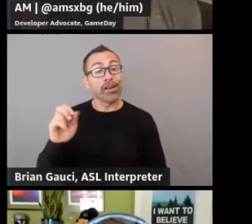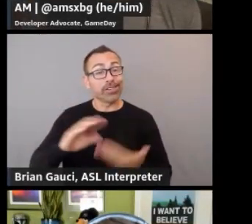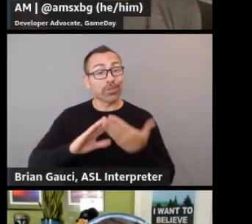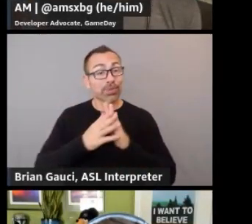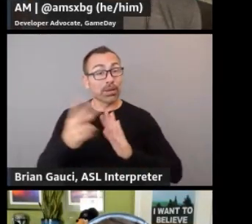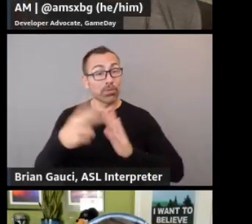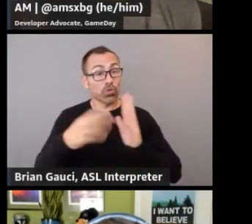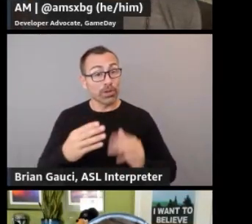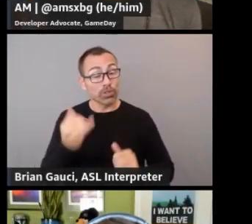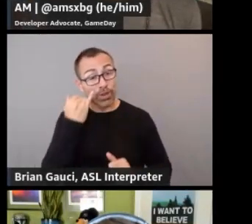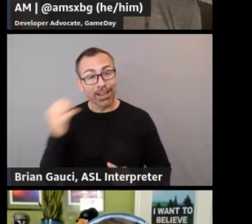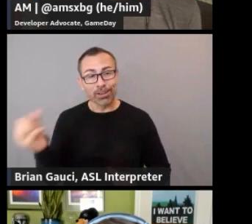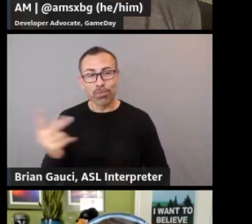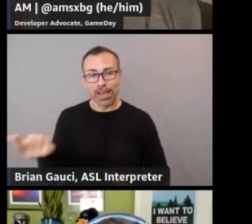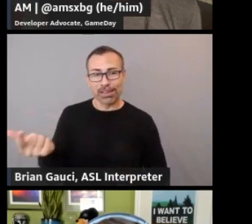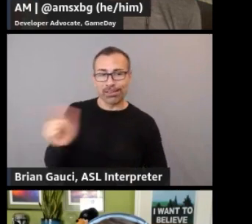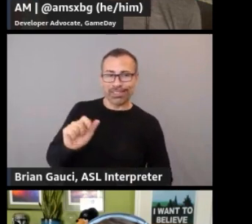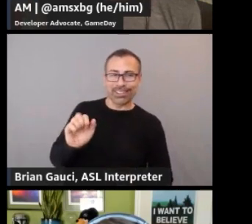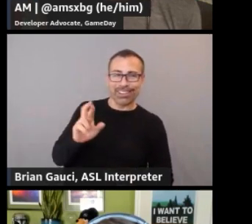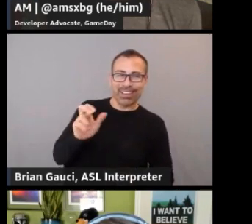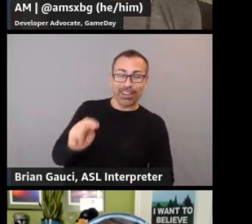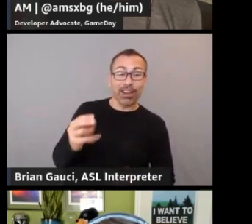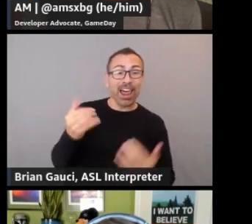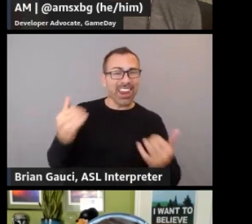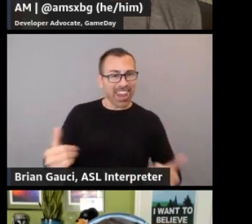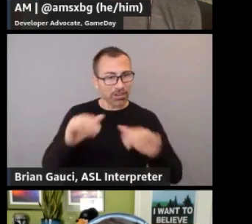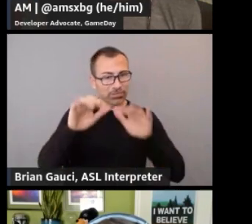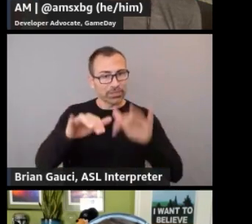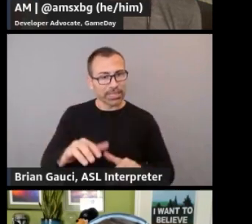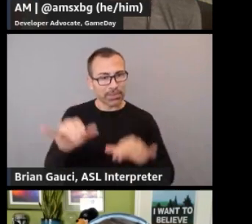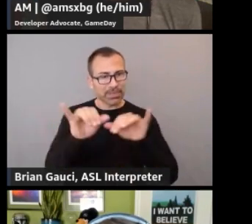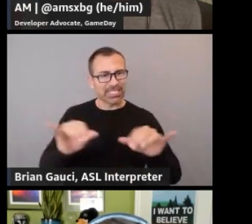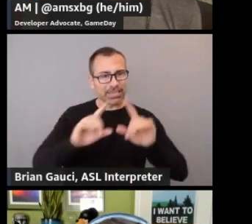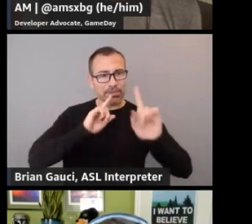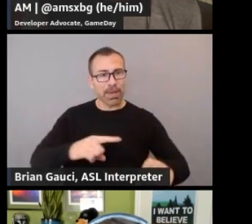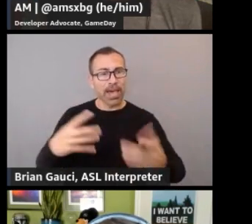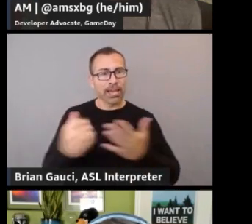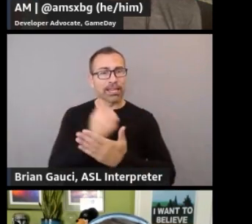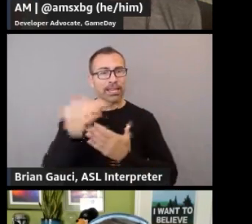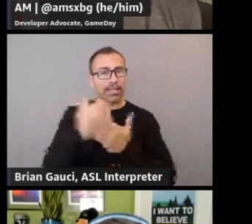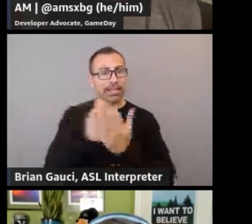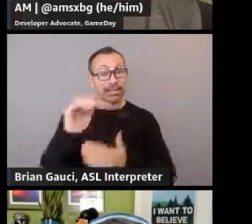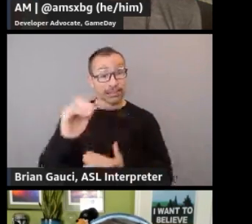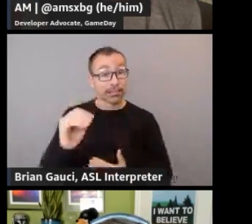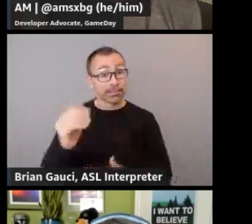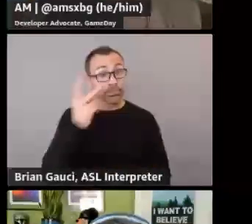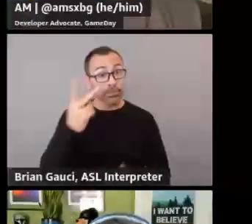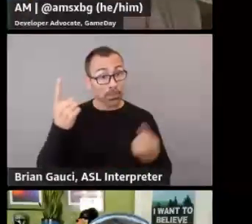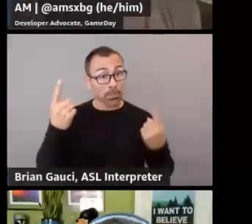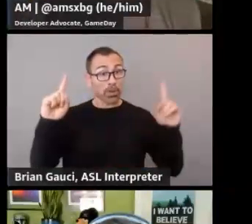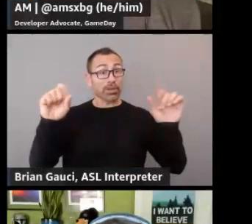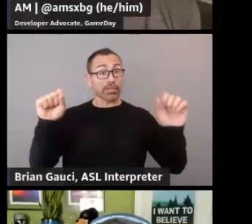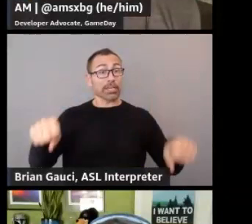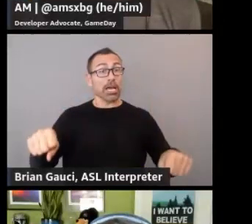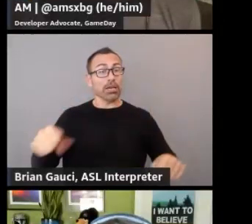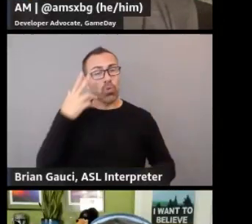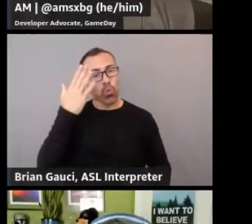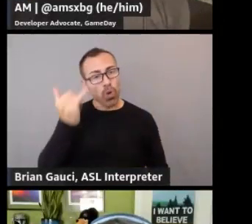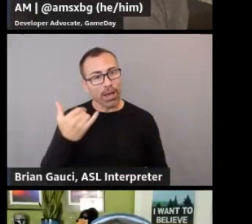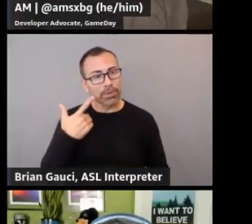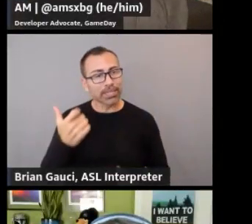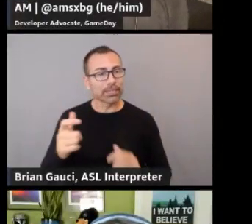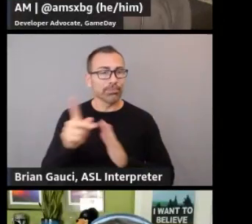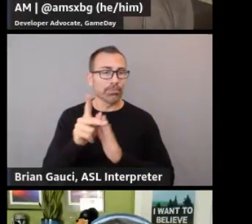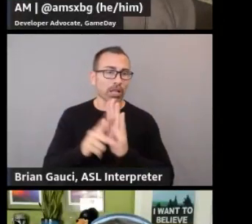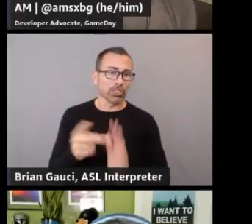Aaron and I do get list 0 this time, hey, I can see the list. And why can I see the list? Well, policy 2, that policy